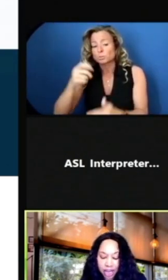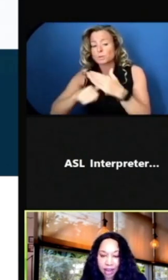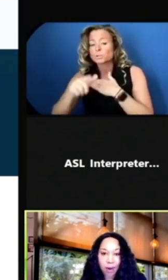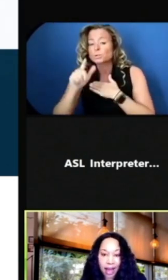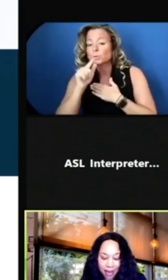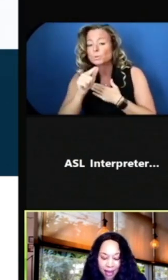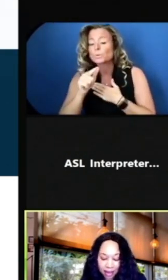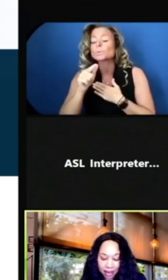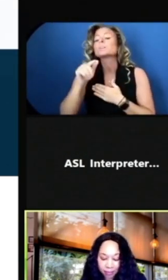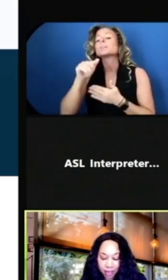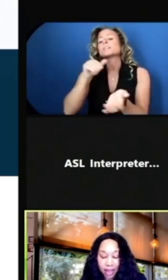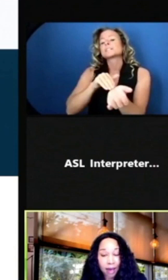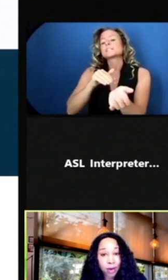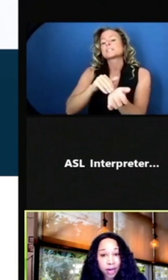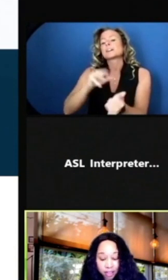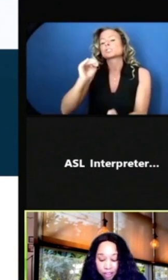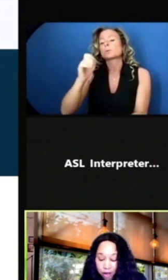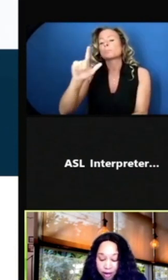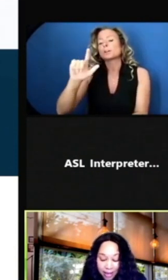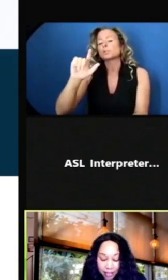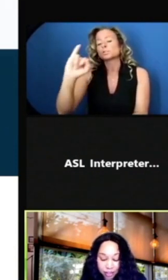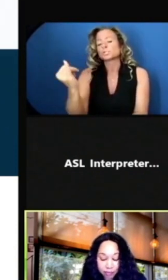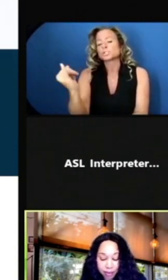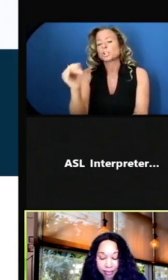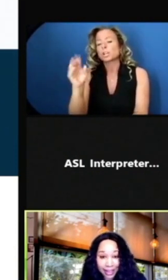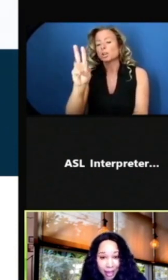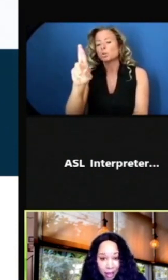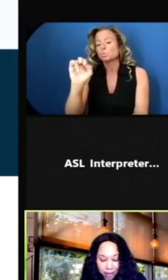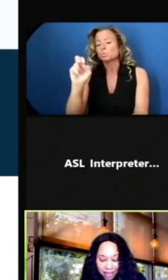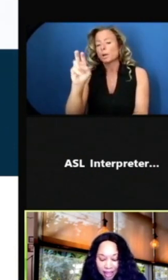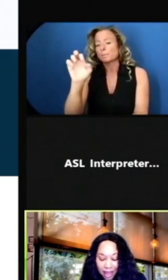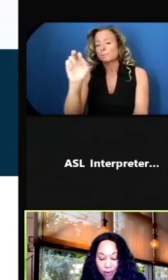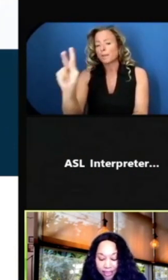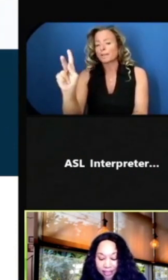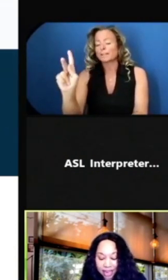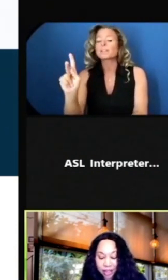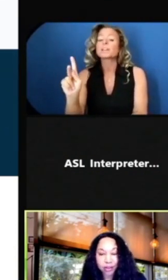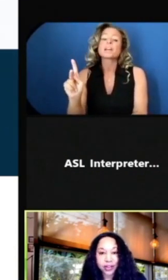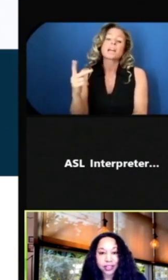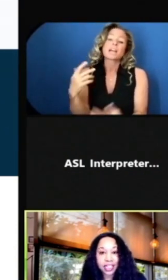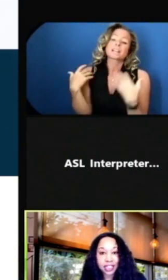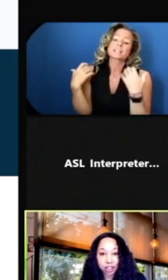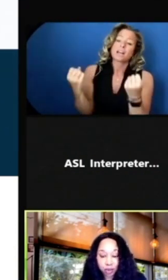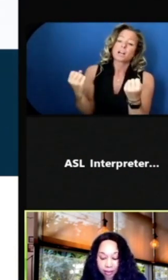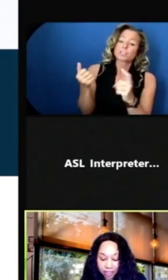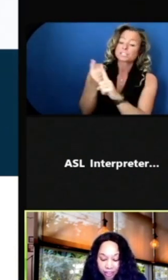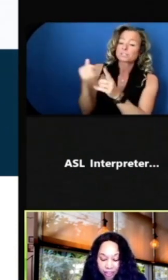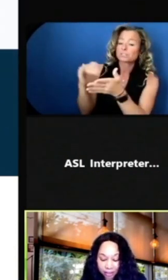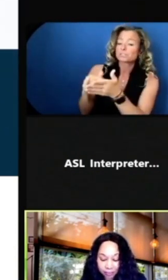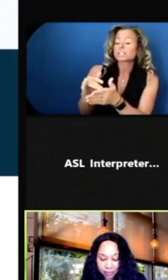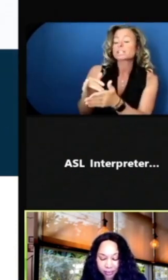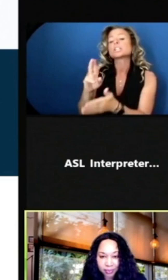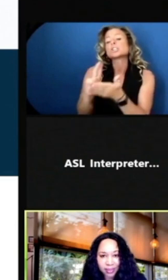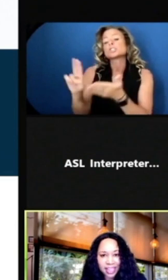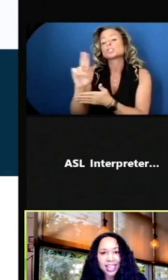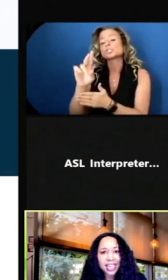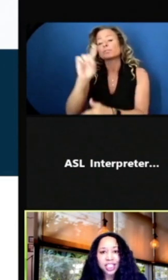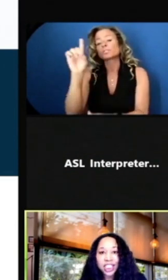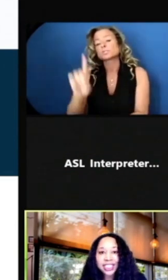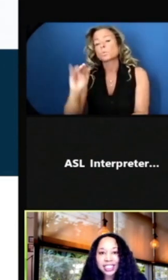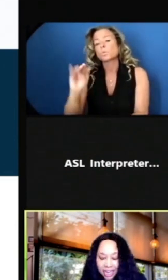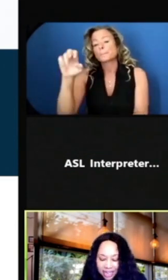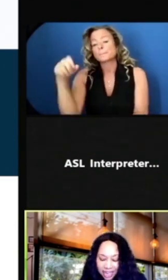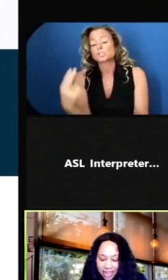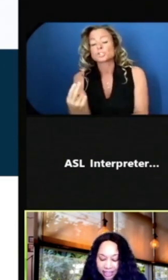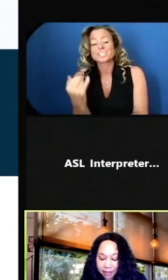Michael J. Ryback, and went on to earn a Master's of Public Health at Wayne State University in Detroit, Michigan.